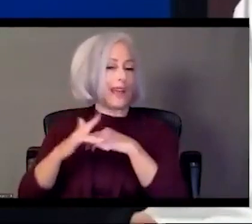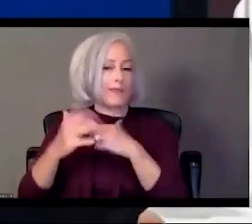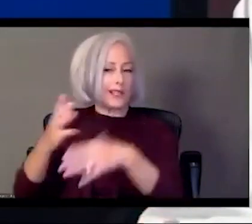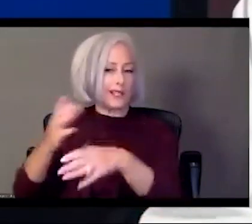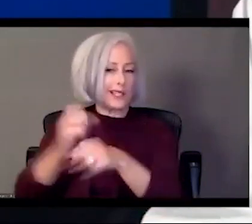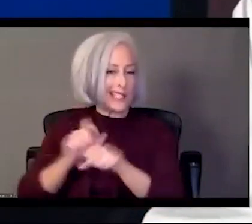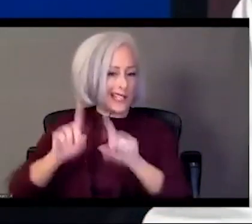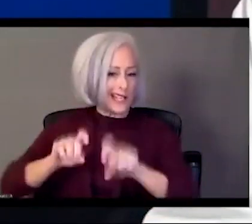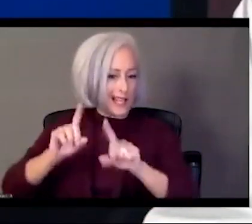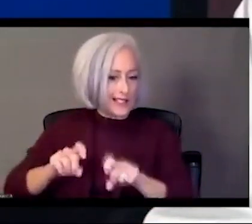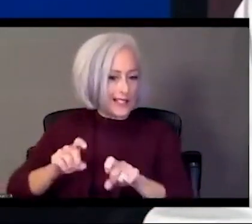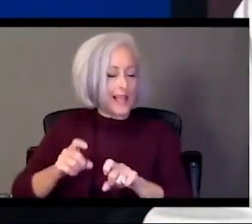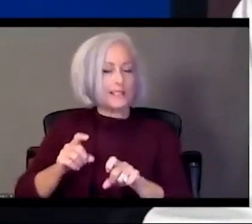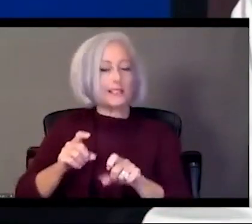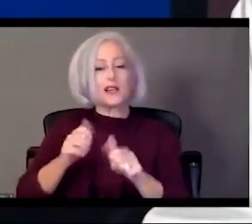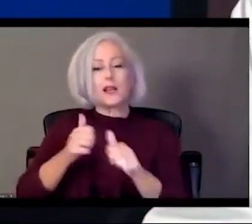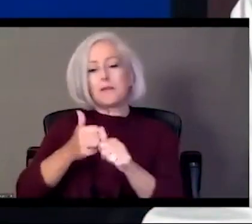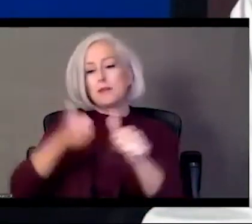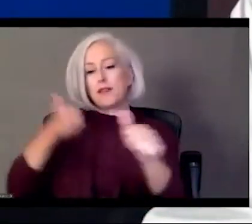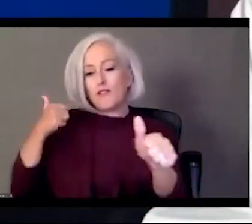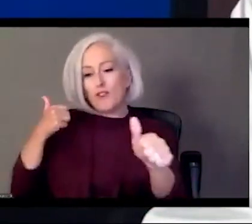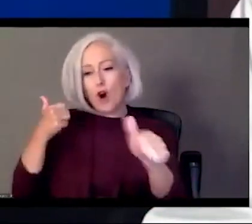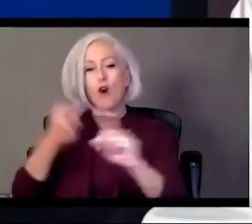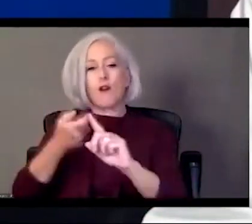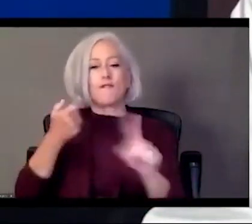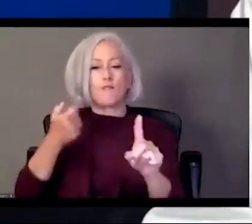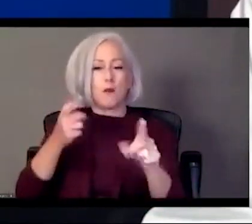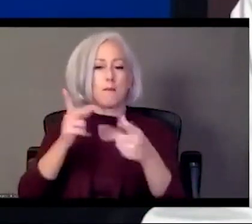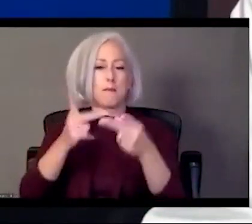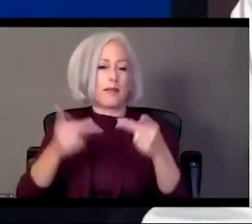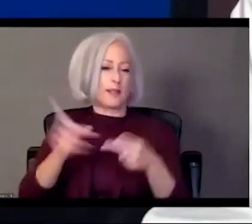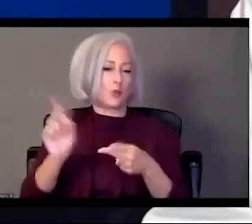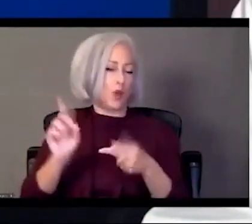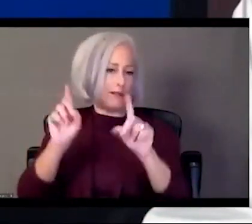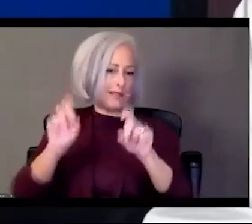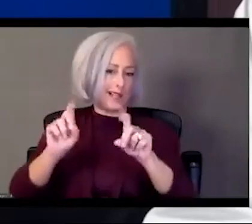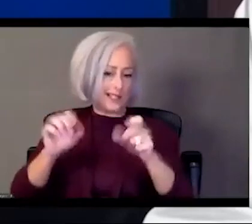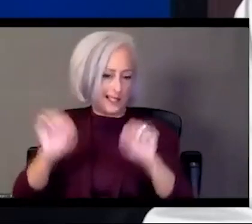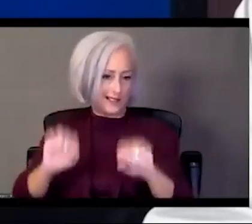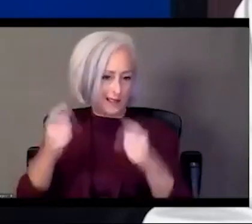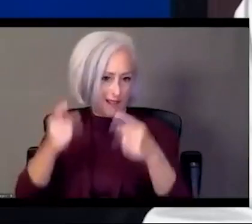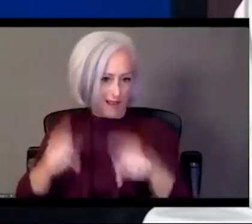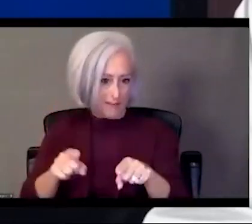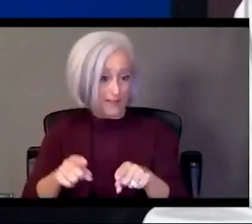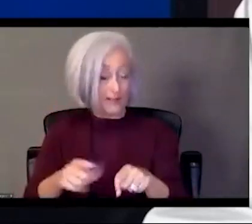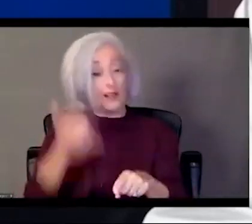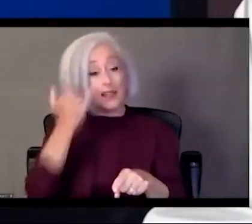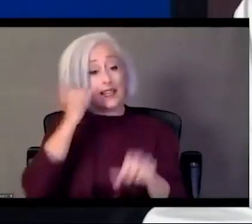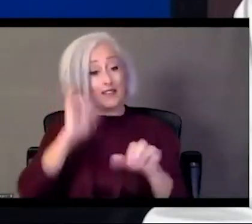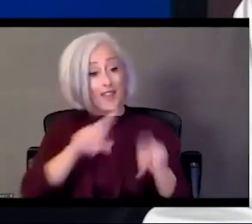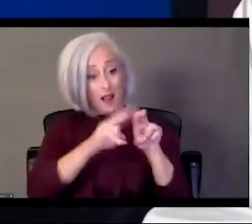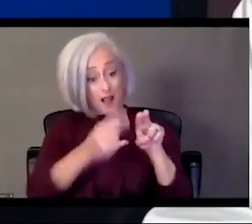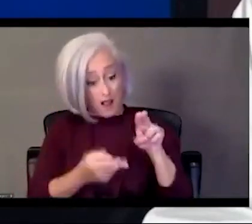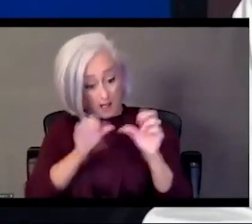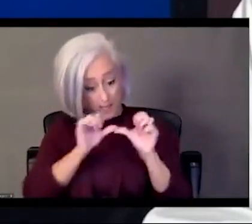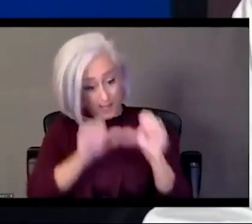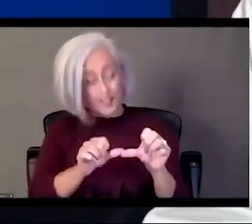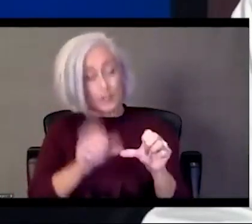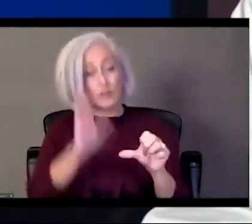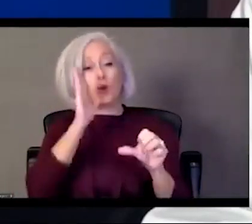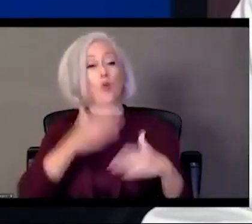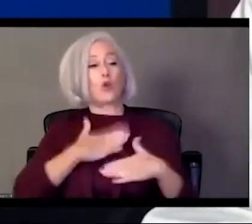further from a place to go get tested. So if it continues, I'll be really glad. But I know the testing positivity in our area continues to go